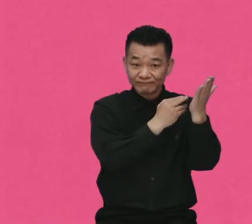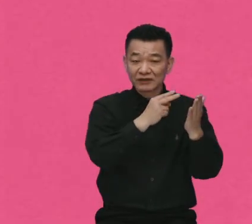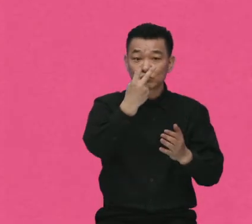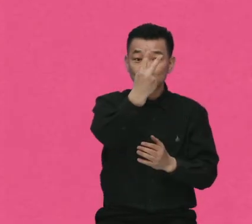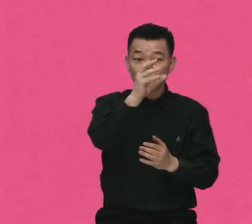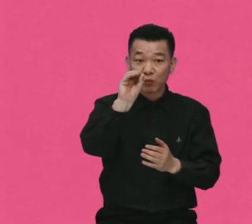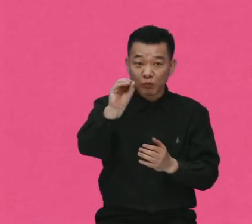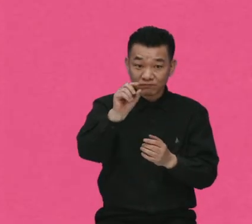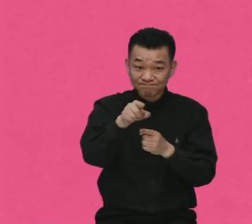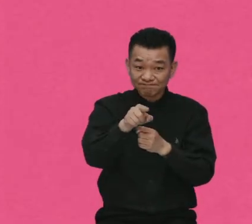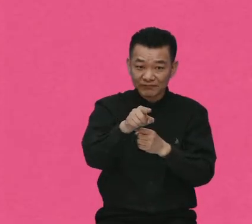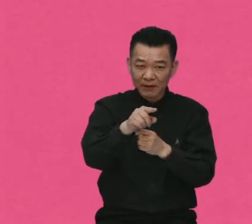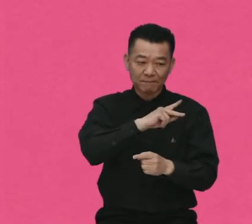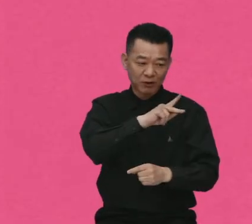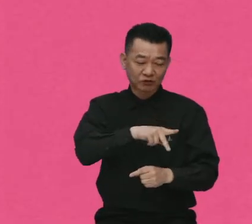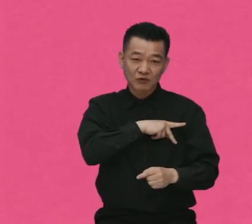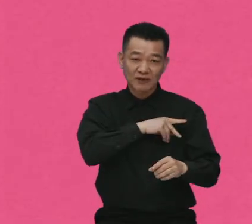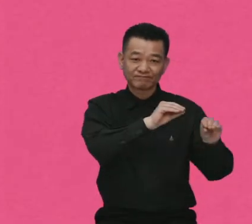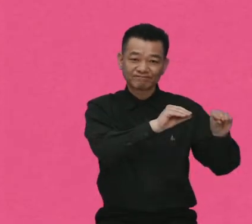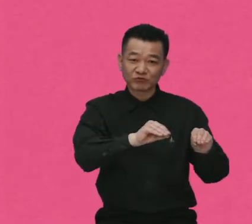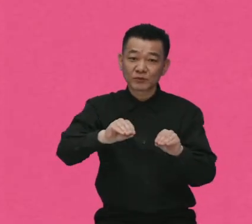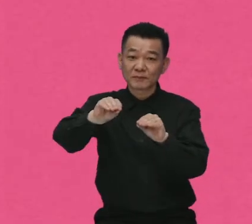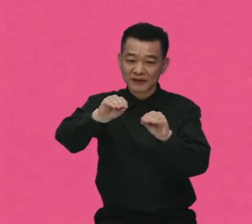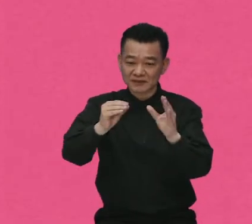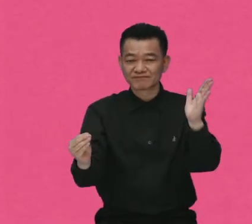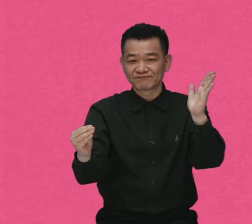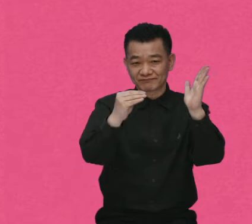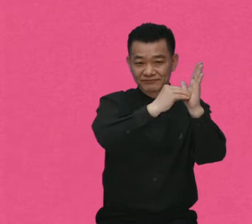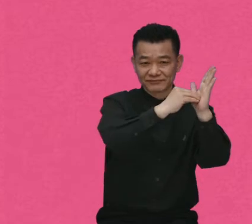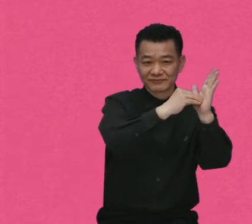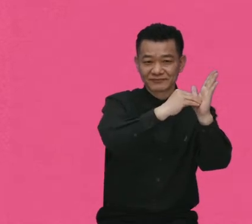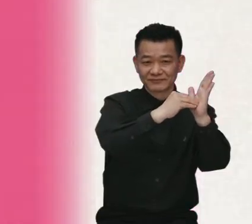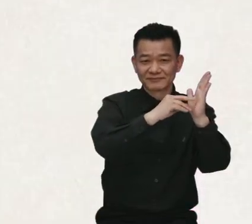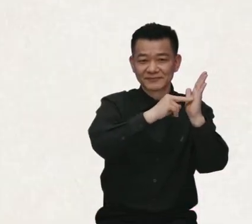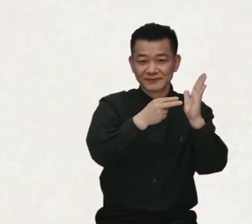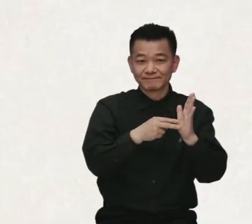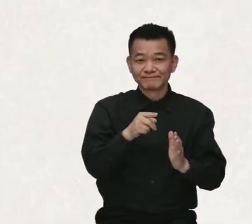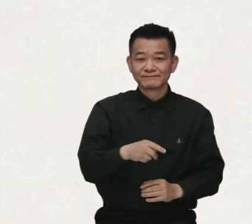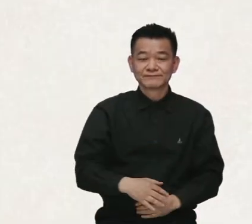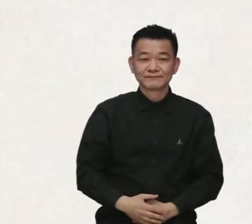Article 20, Personal Mobility, was created in the UNCRPD.